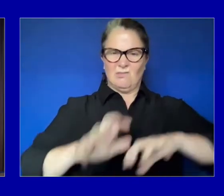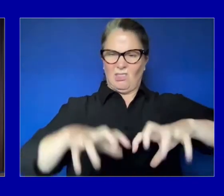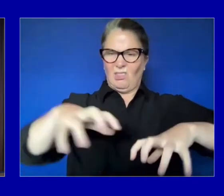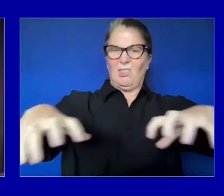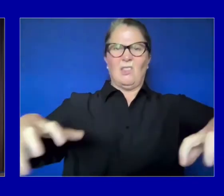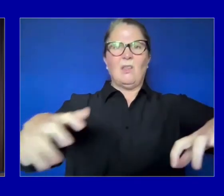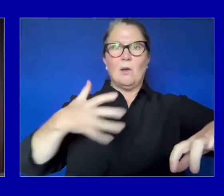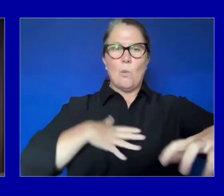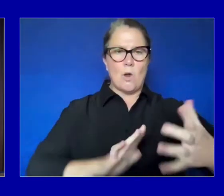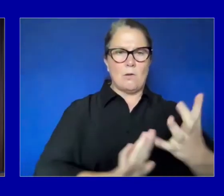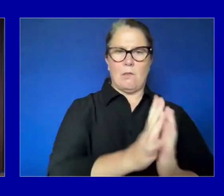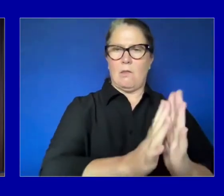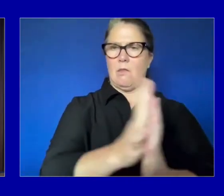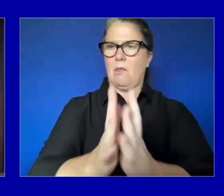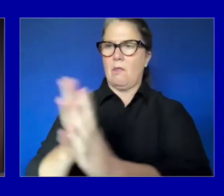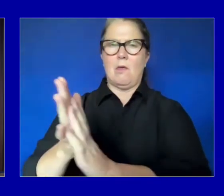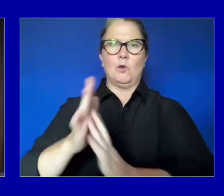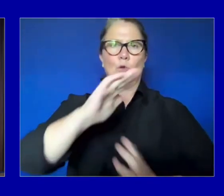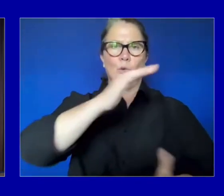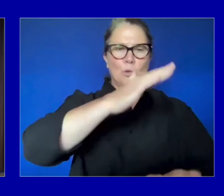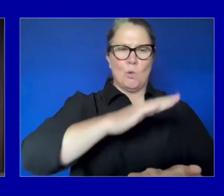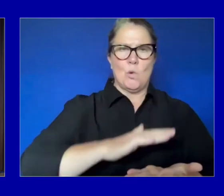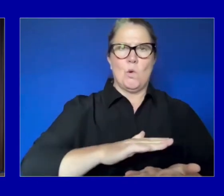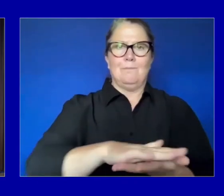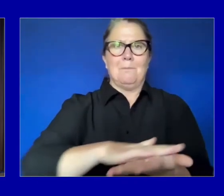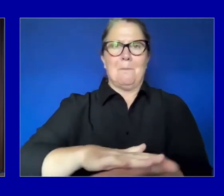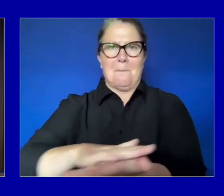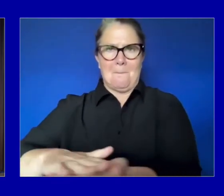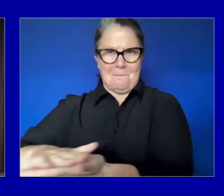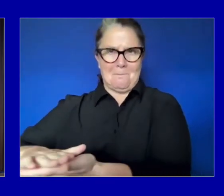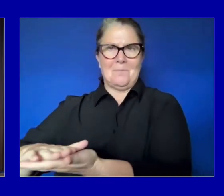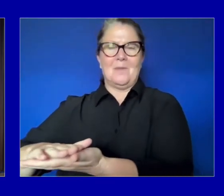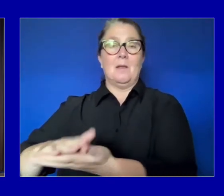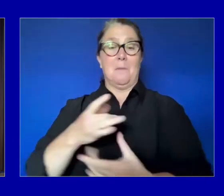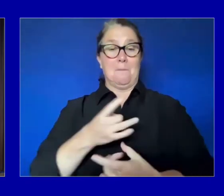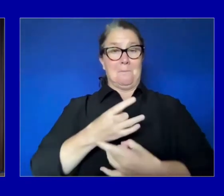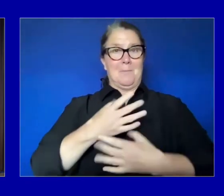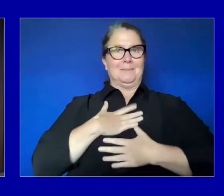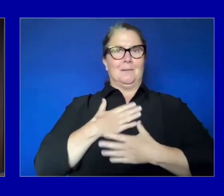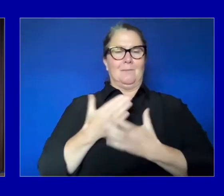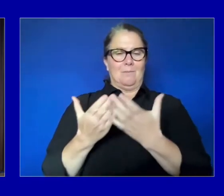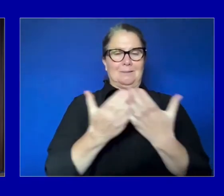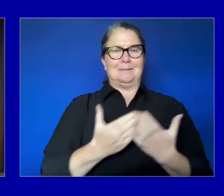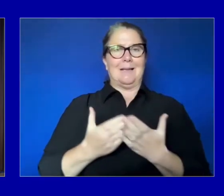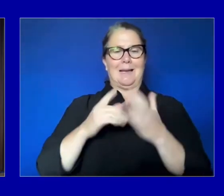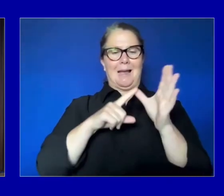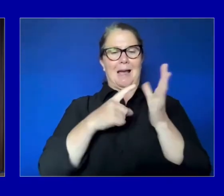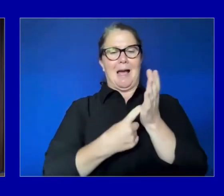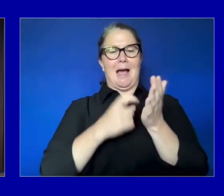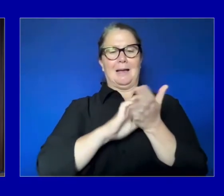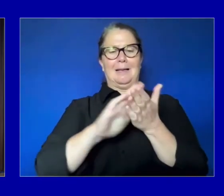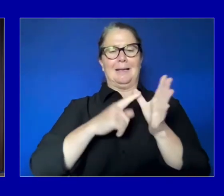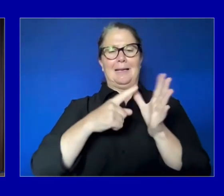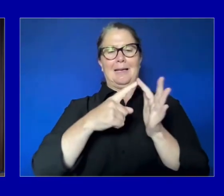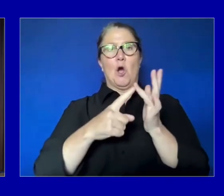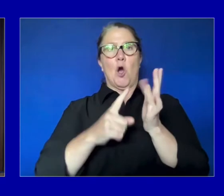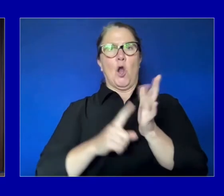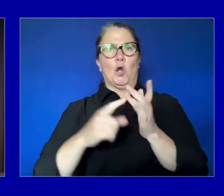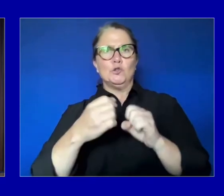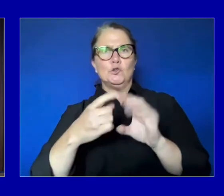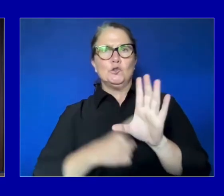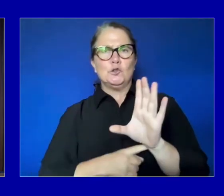being an archaeologist, um, and reading about, uh, explorers and colonisers coming